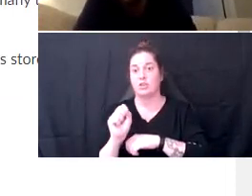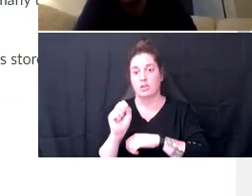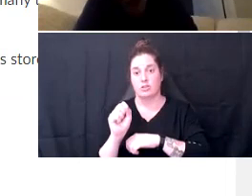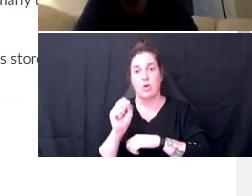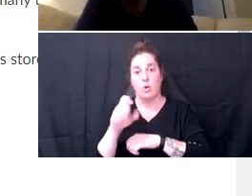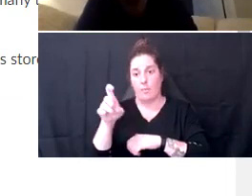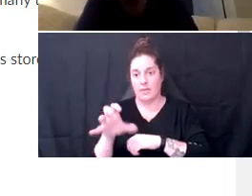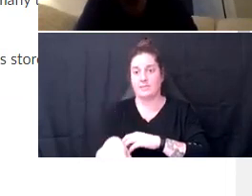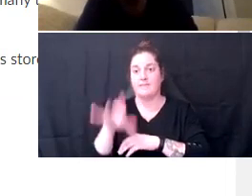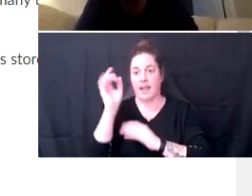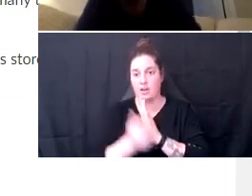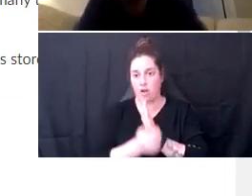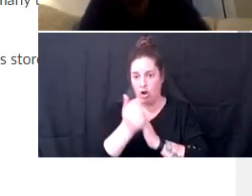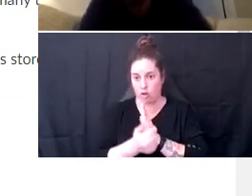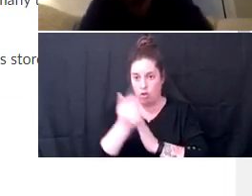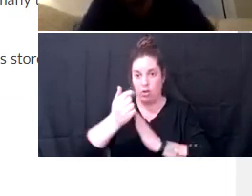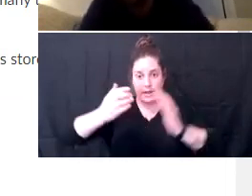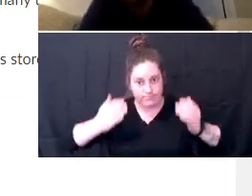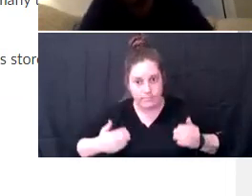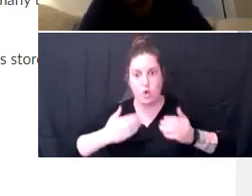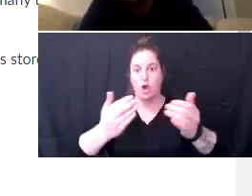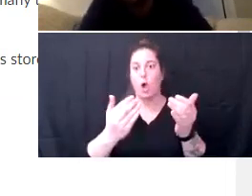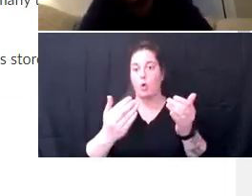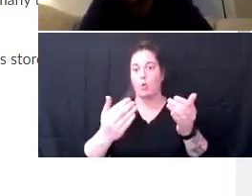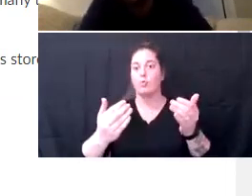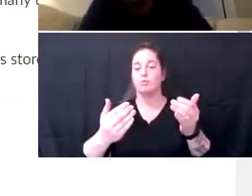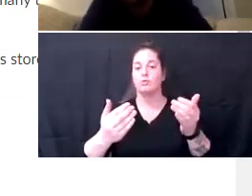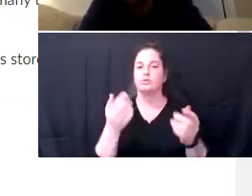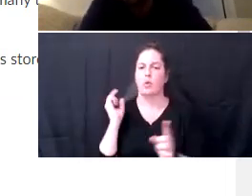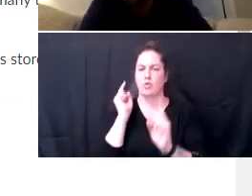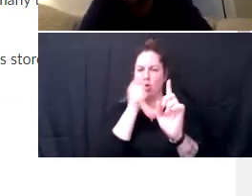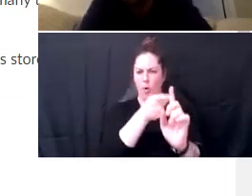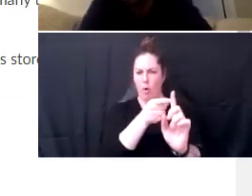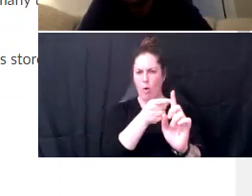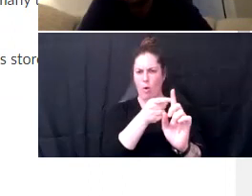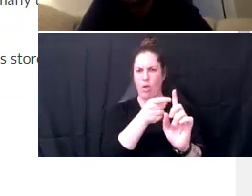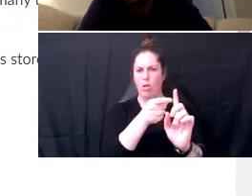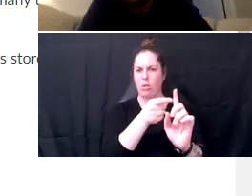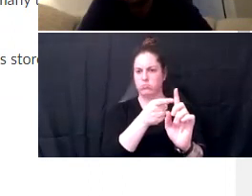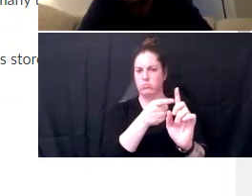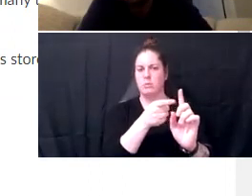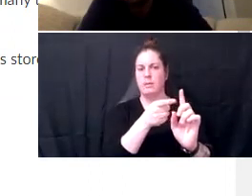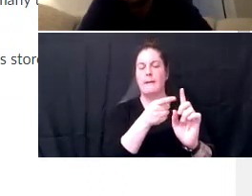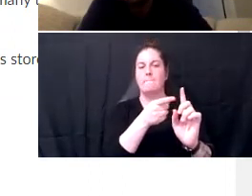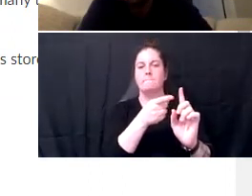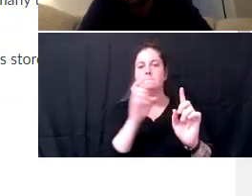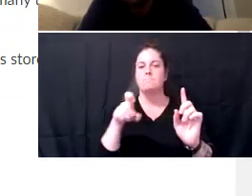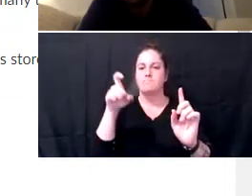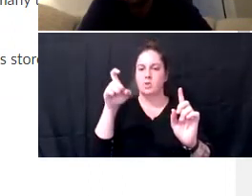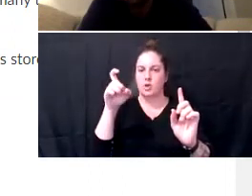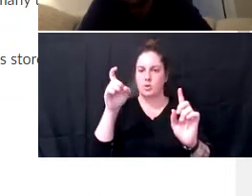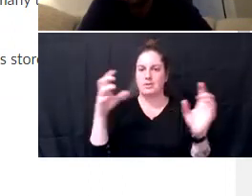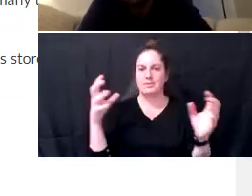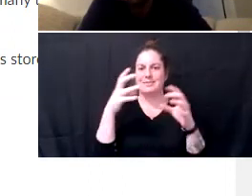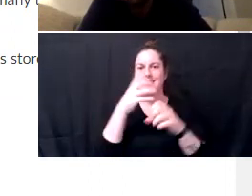it. Okay. So the goal for this project is for you to summarize a peer-reviewed research